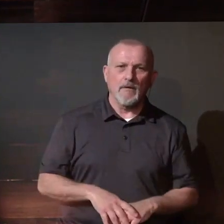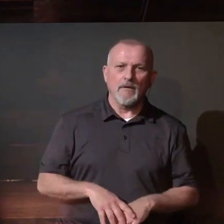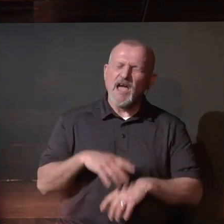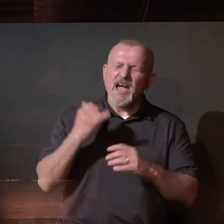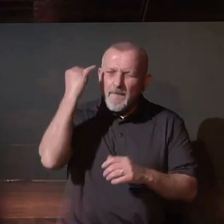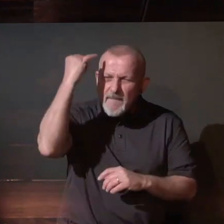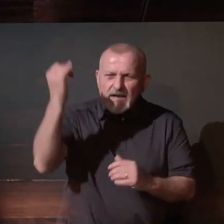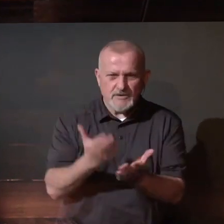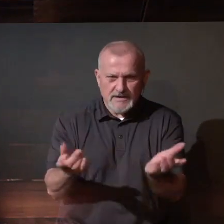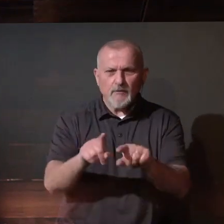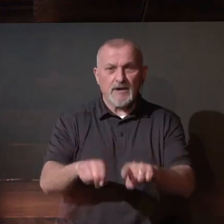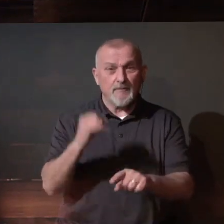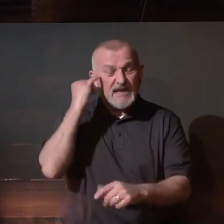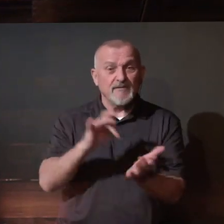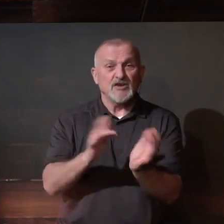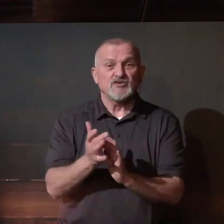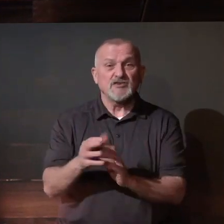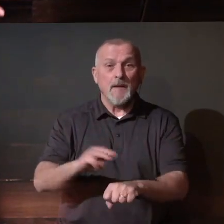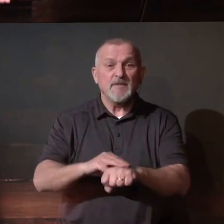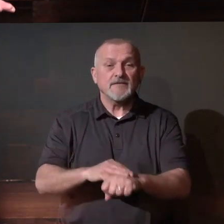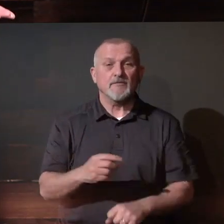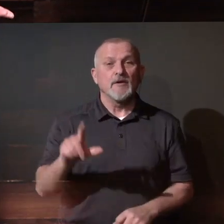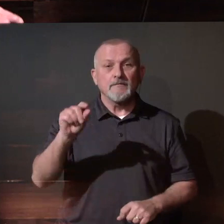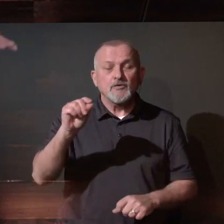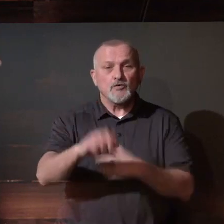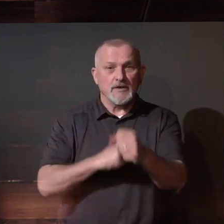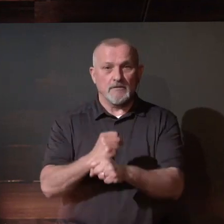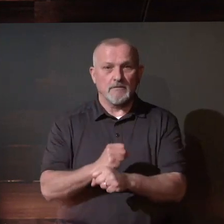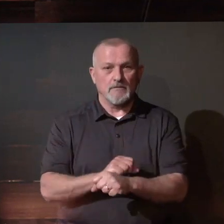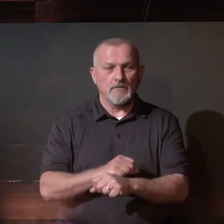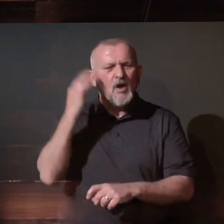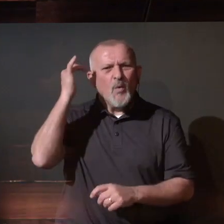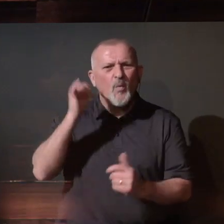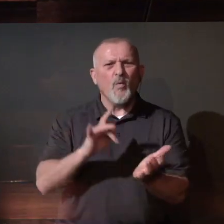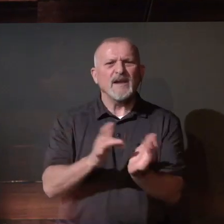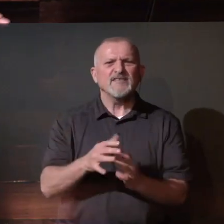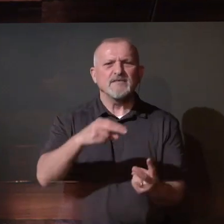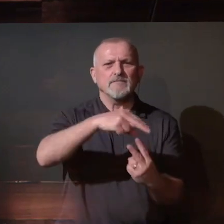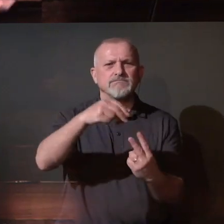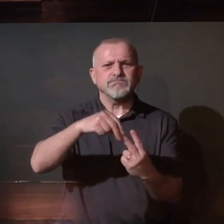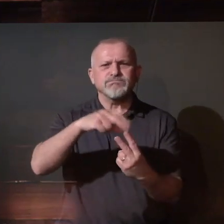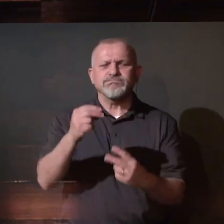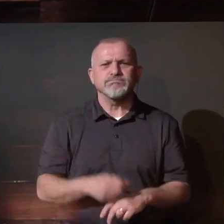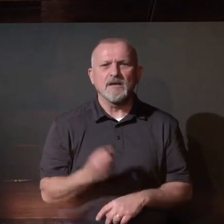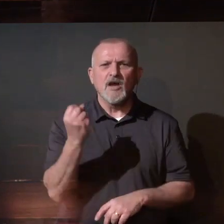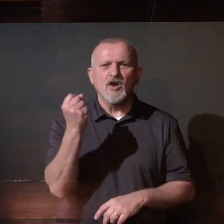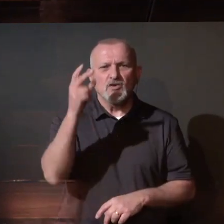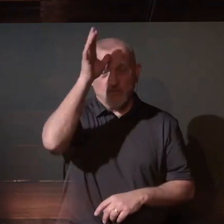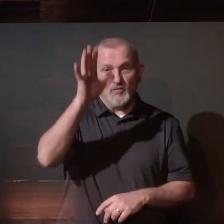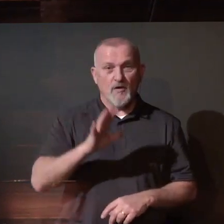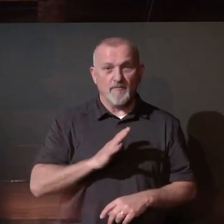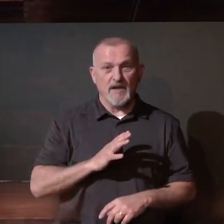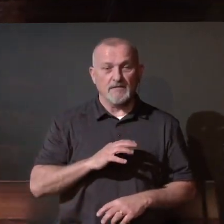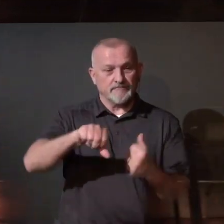years. I mean, why did Jesus even pick 12 men to hang around with? Why would he do that?